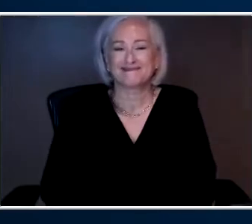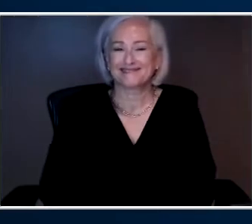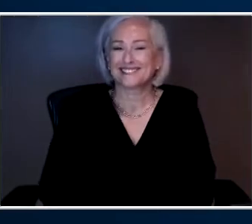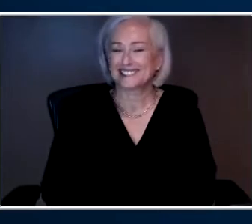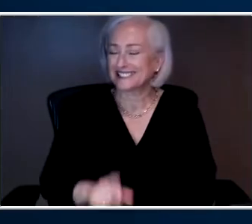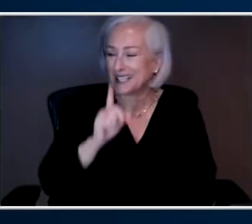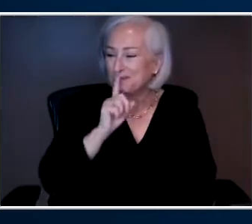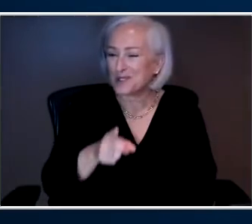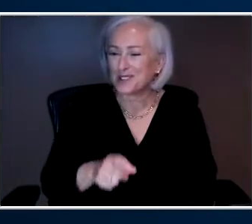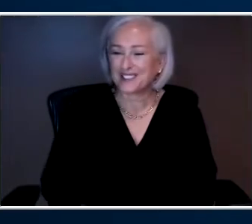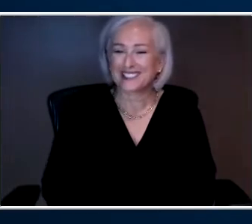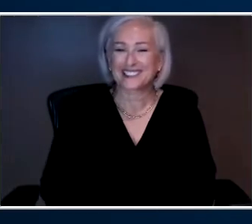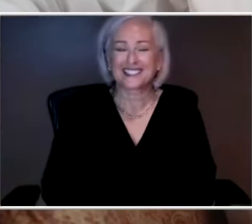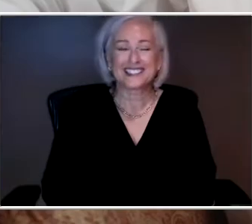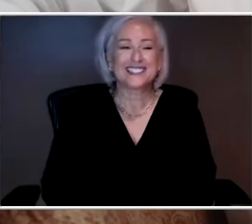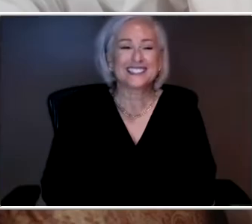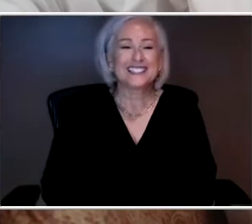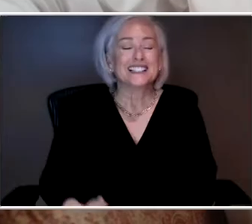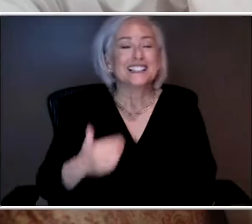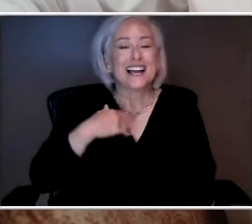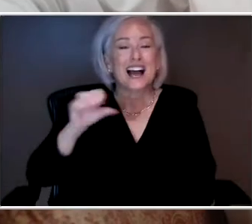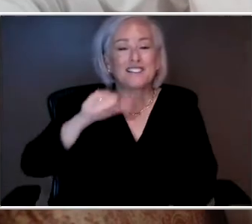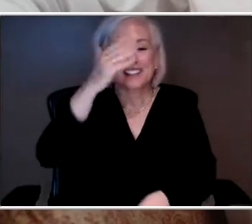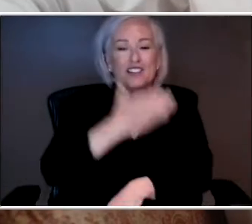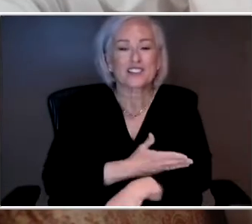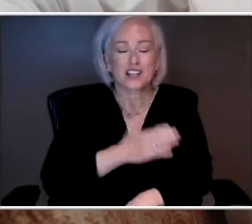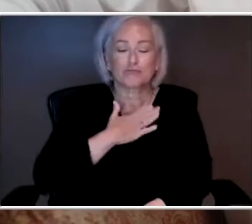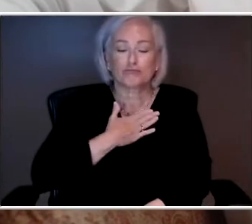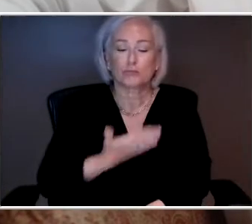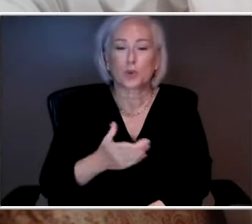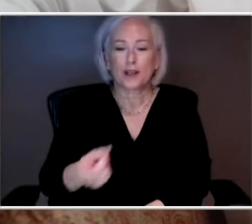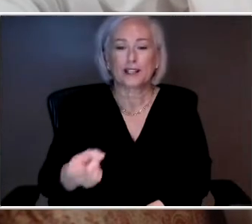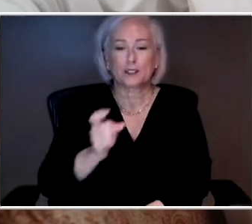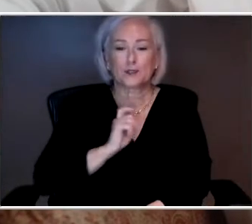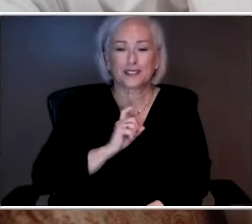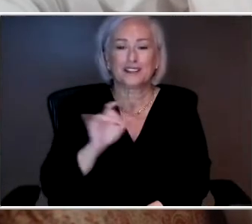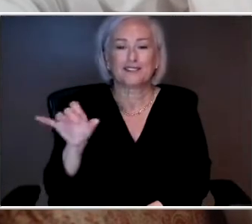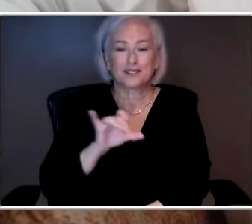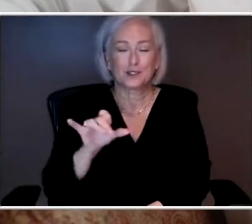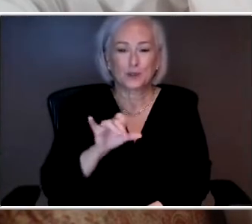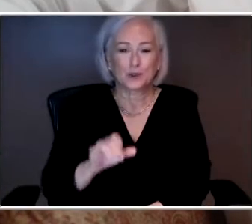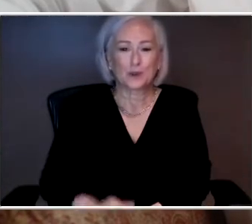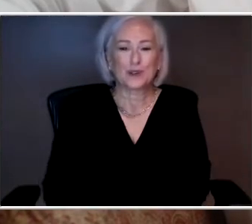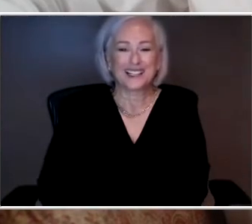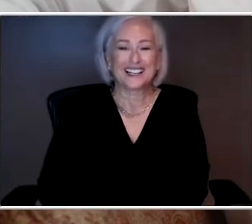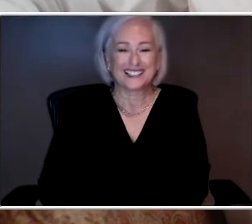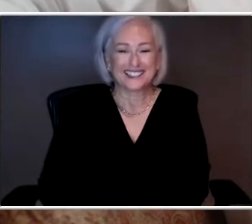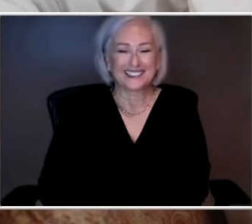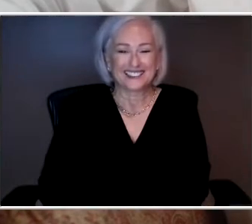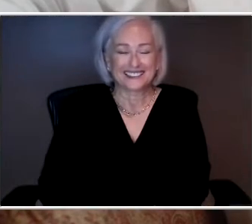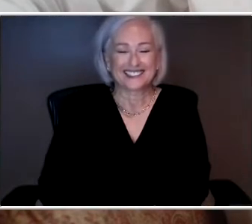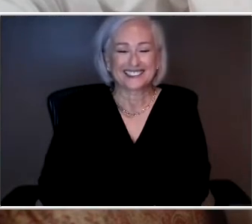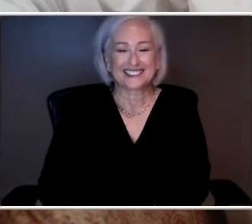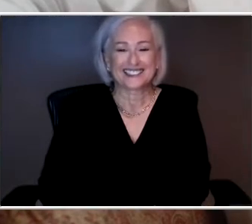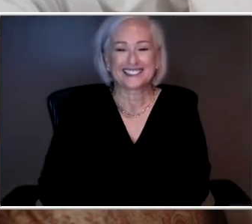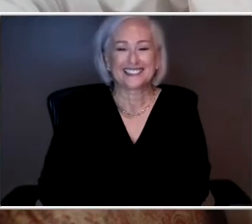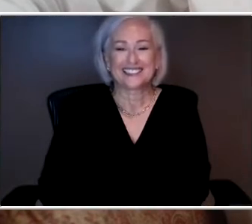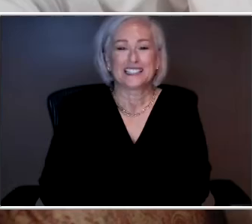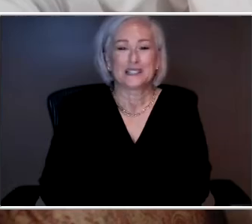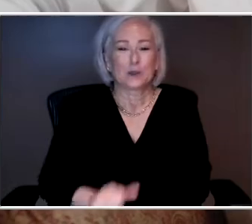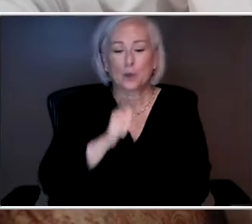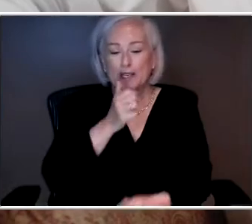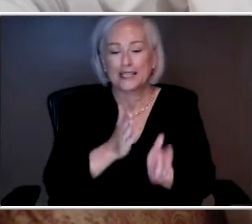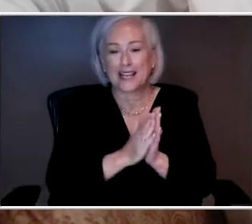then I got another son that he would have donated it. I got the other son. He would have donated his kidney, but we didn't ask him.